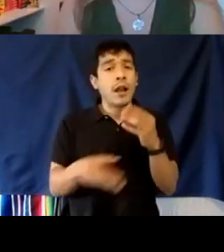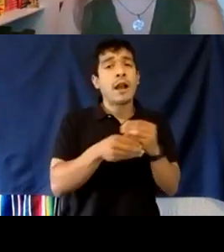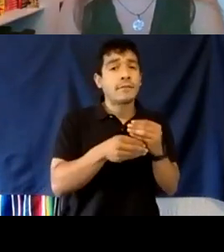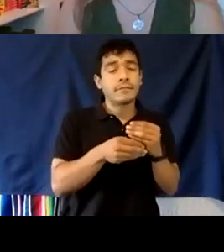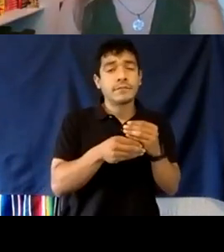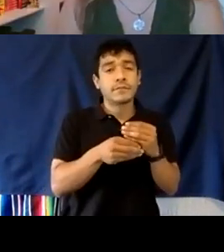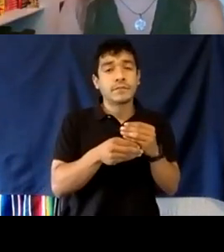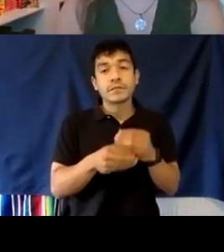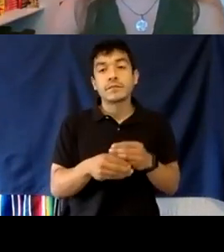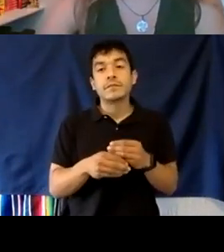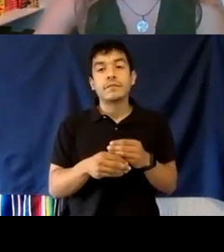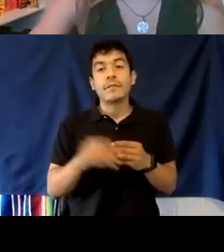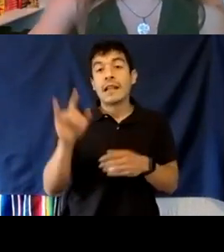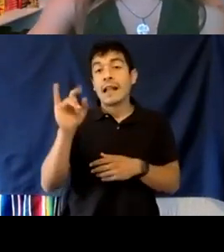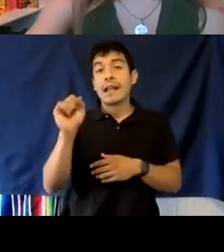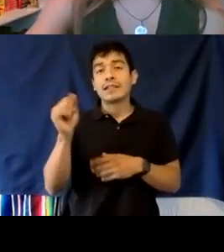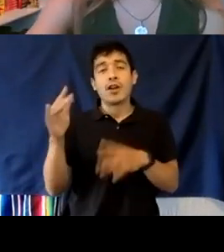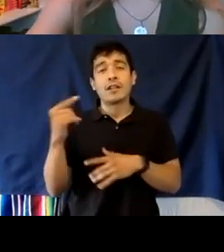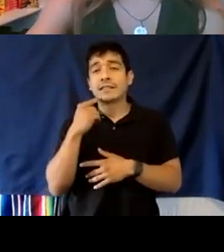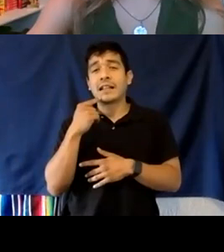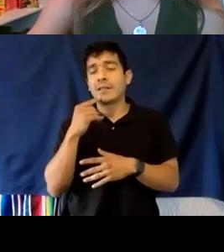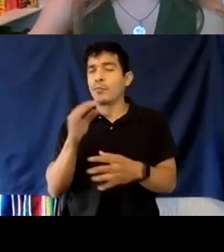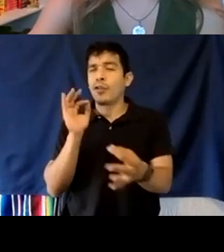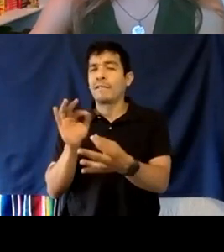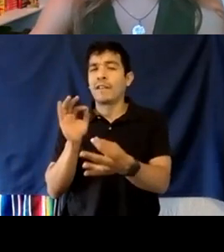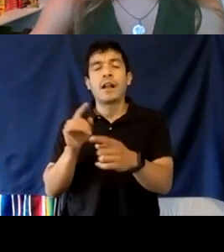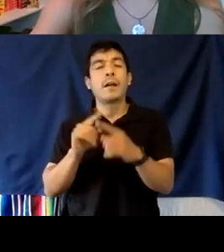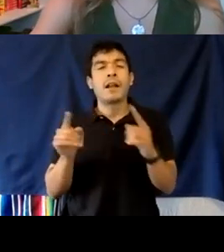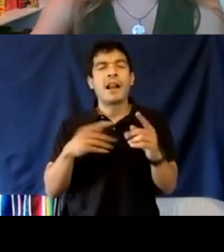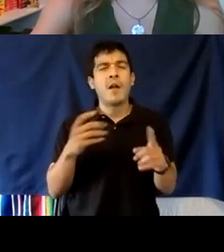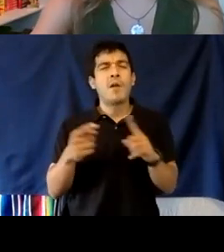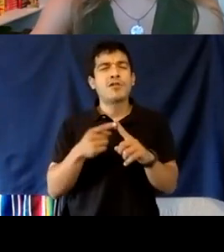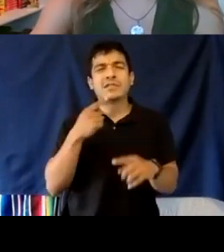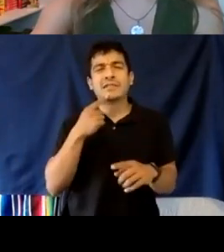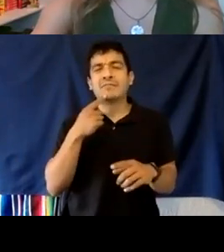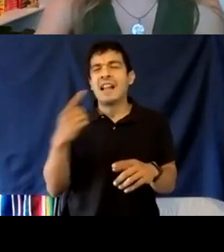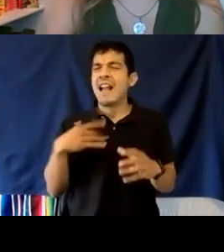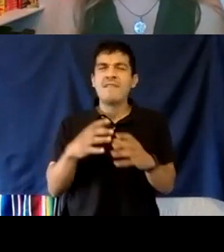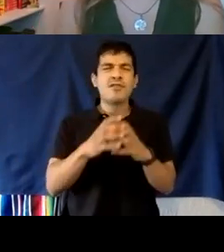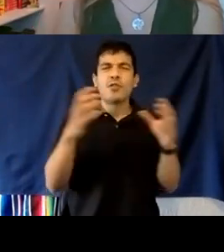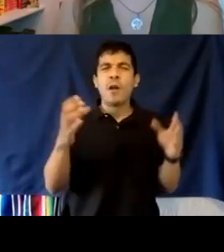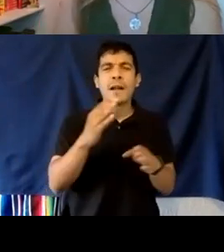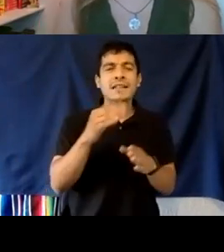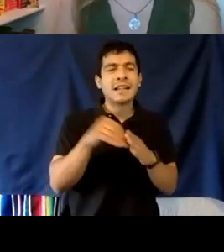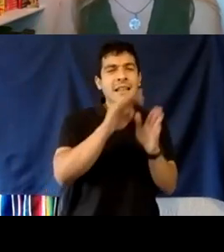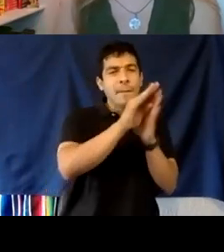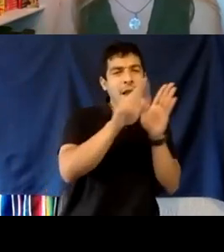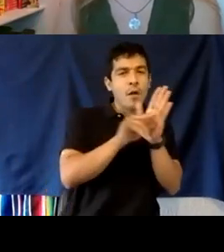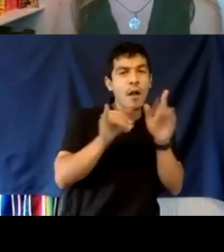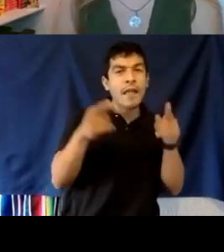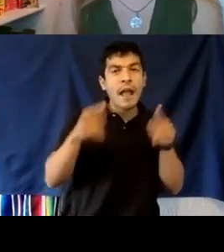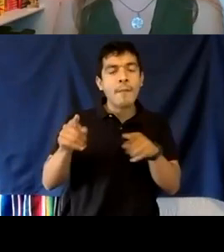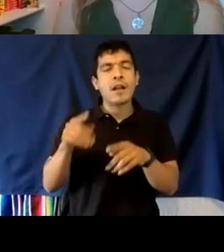made that point so eloquently, but there's so much behind the scenes that happens in designing research